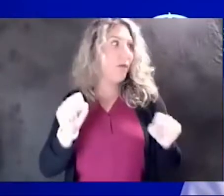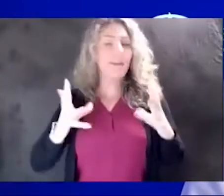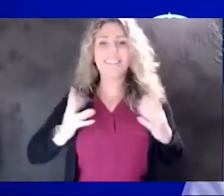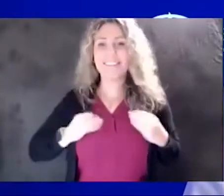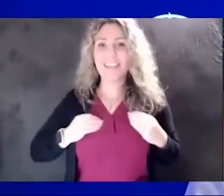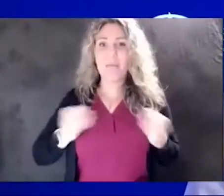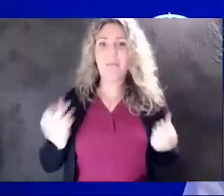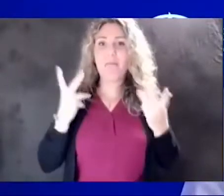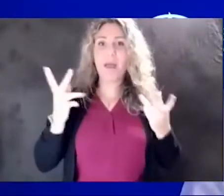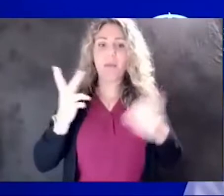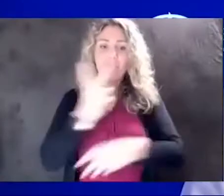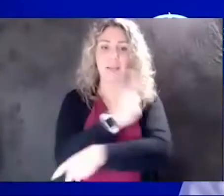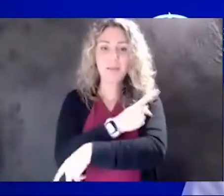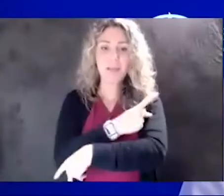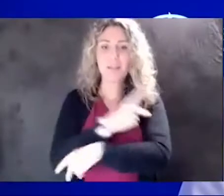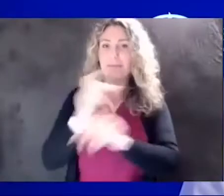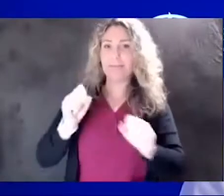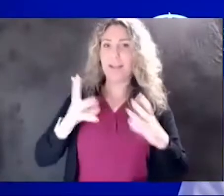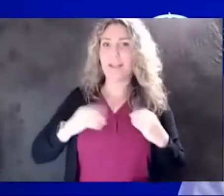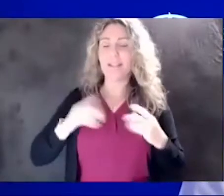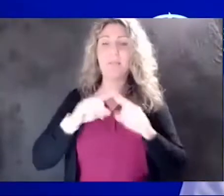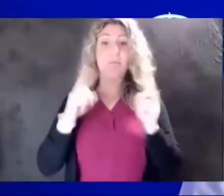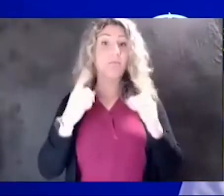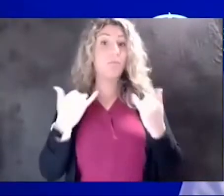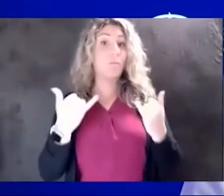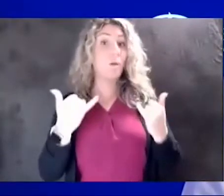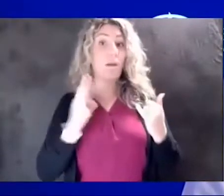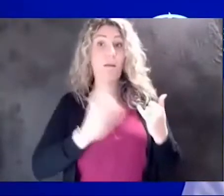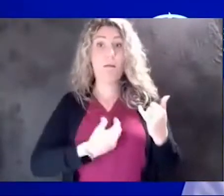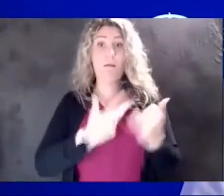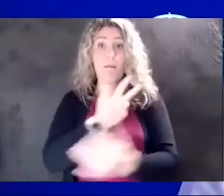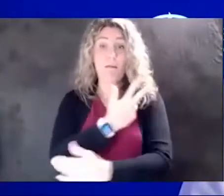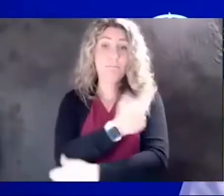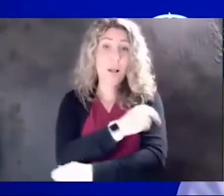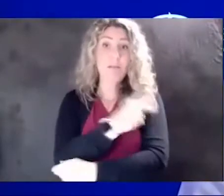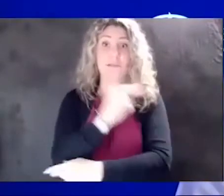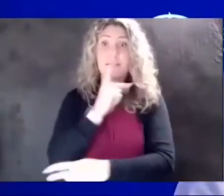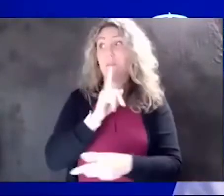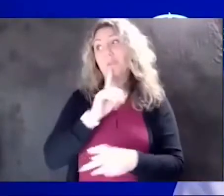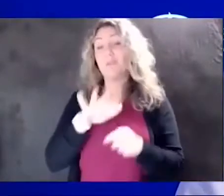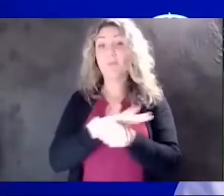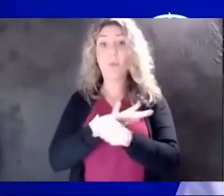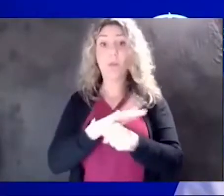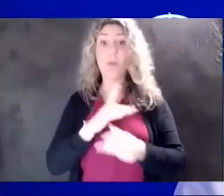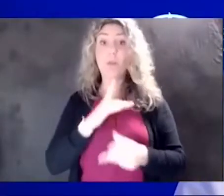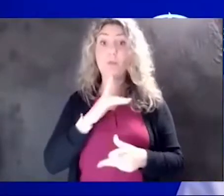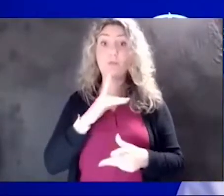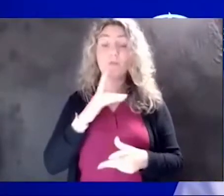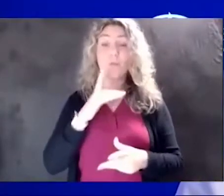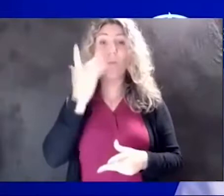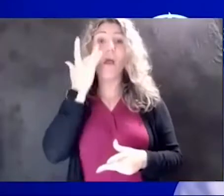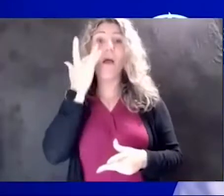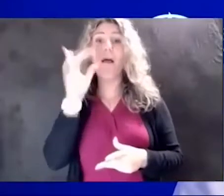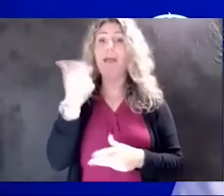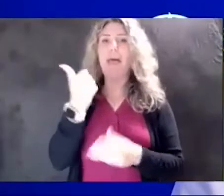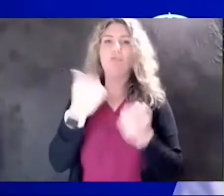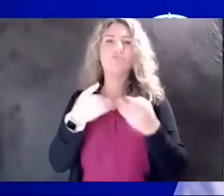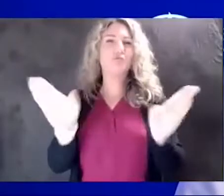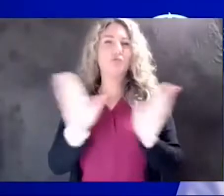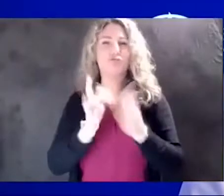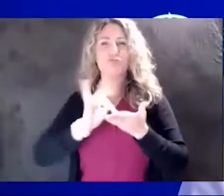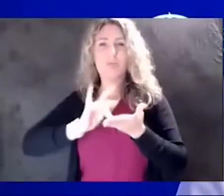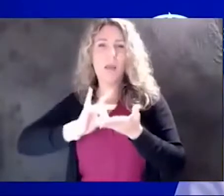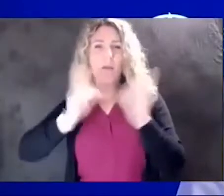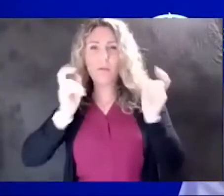patients we can accept. But right now, our hospital has been fairly full, again, just with other general medical issues that need